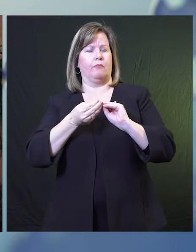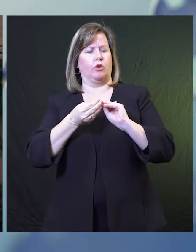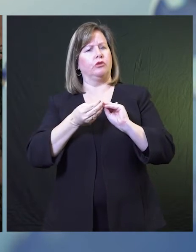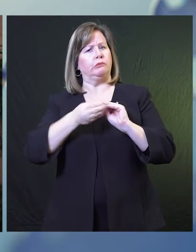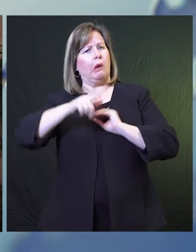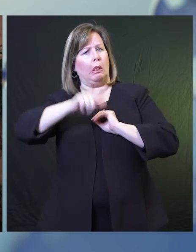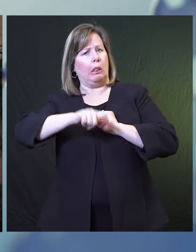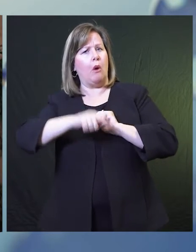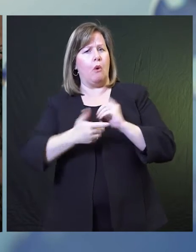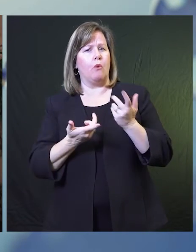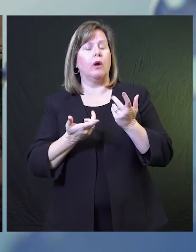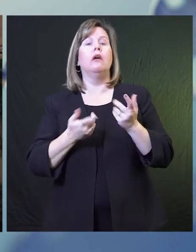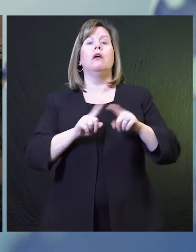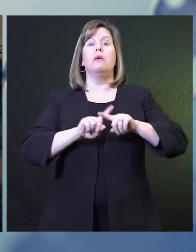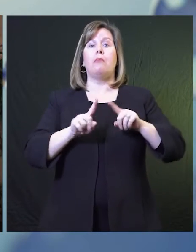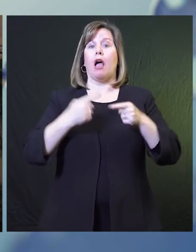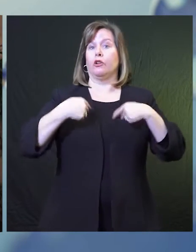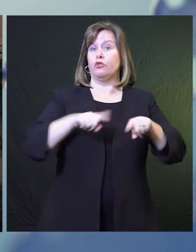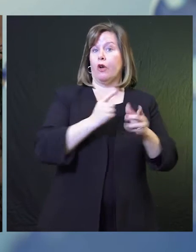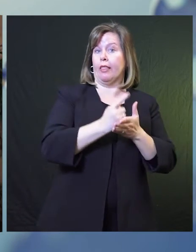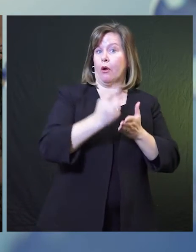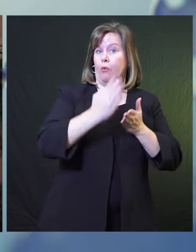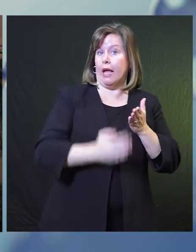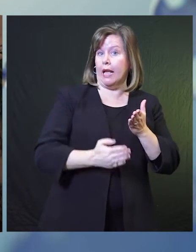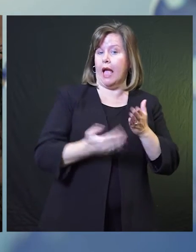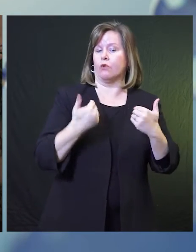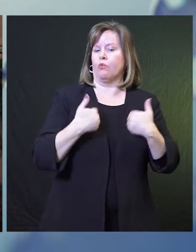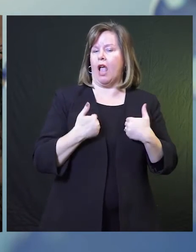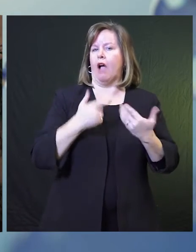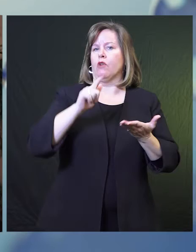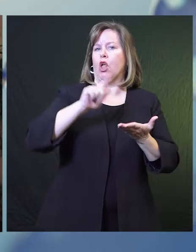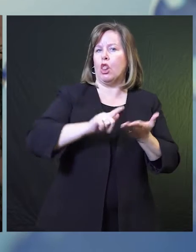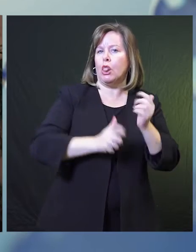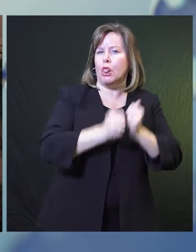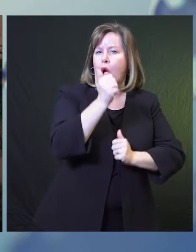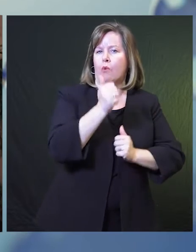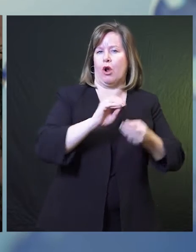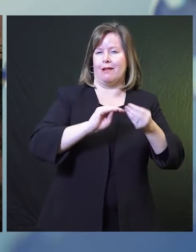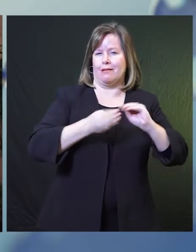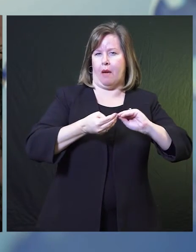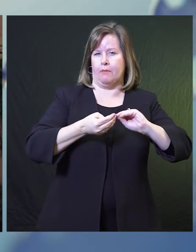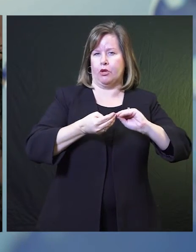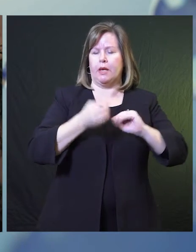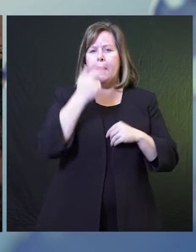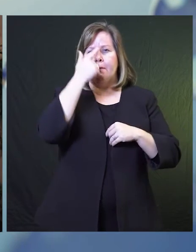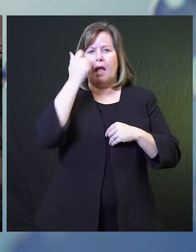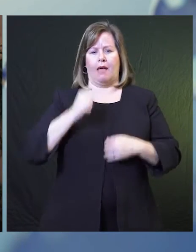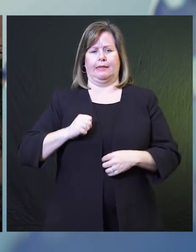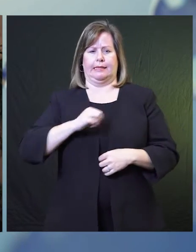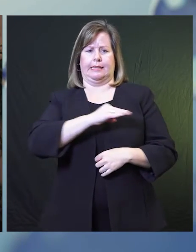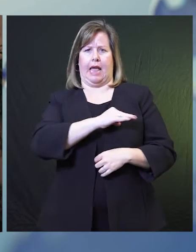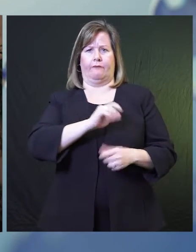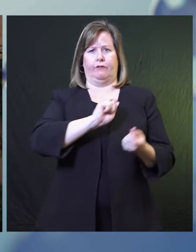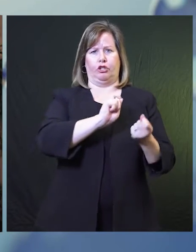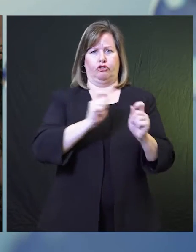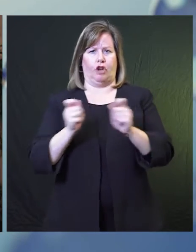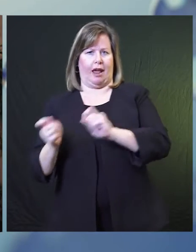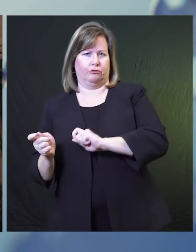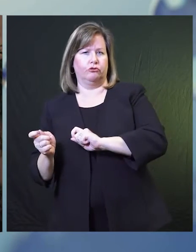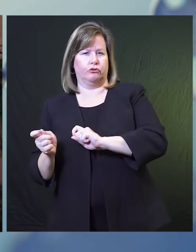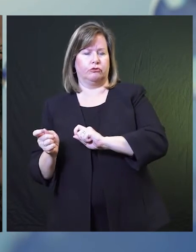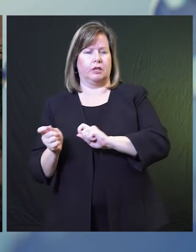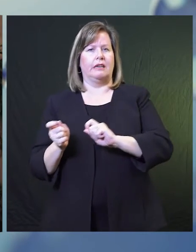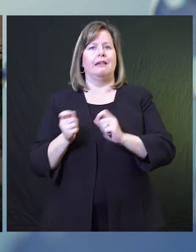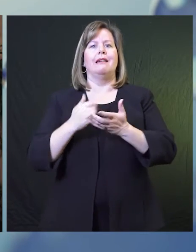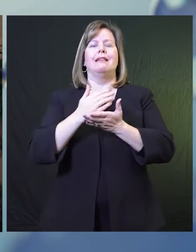the weekend we tend to get lower numbers. We think that's because of staffing changes over the weekend,